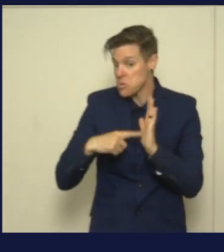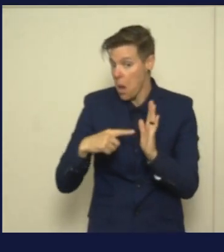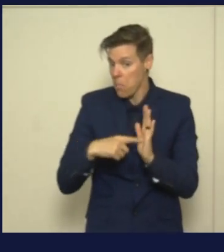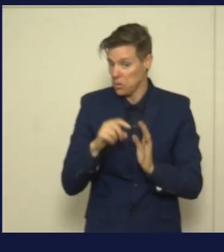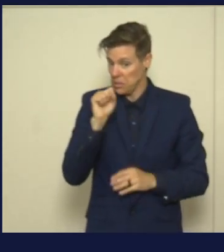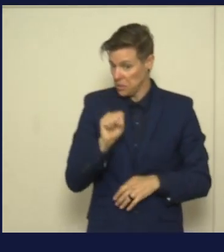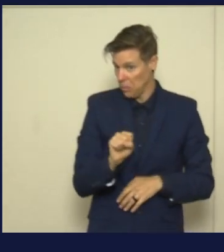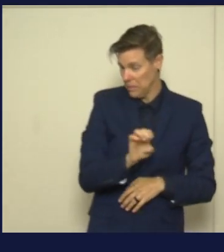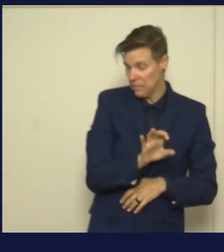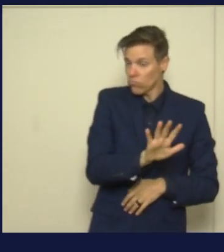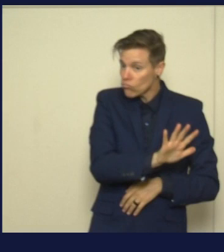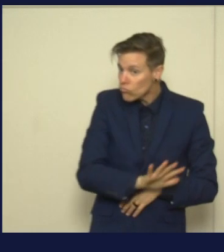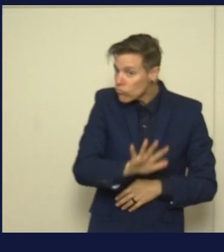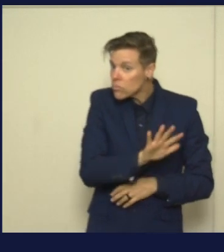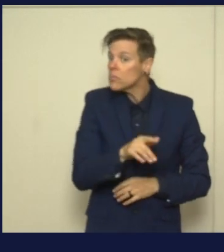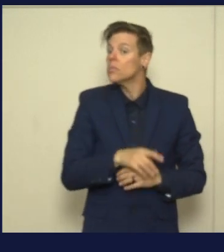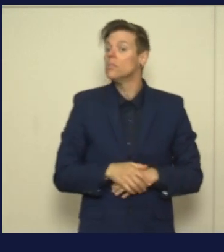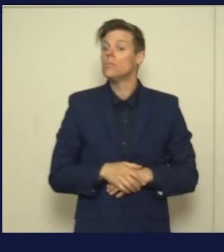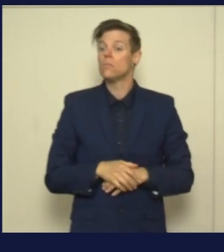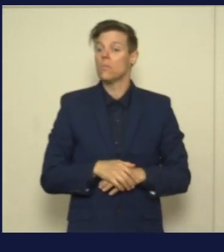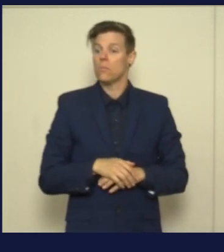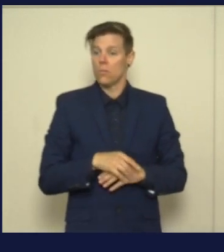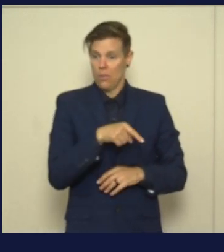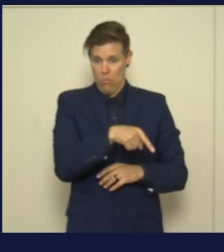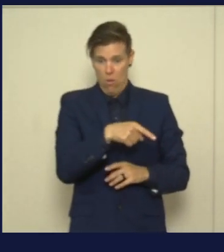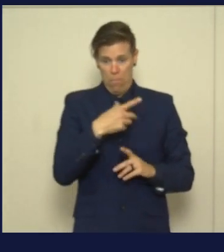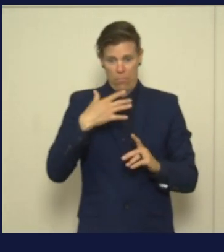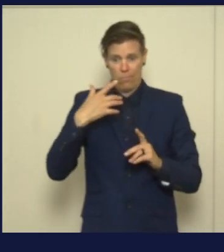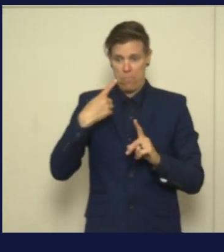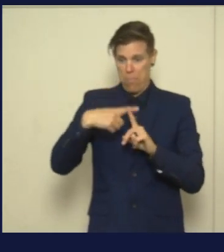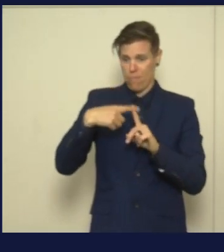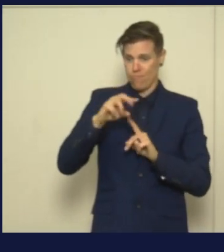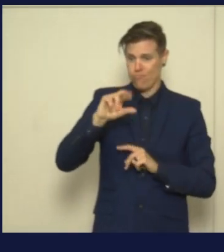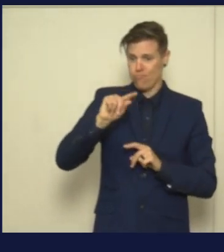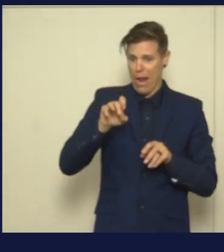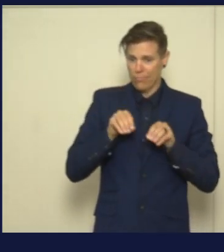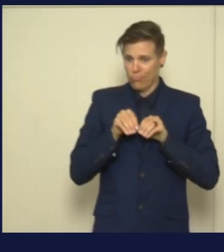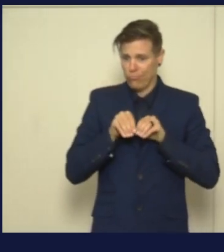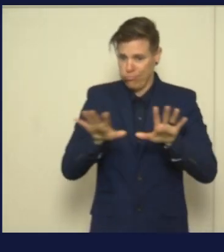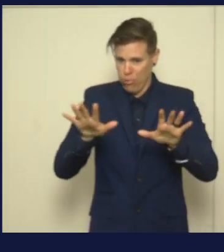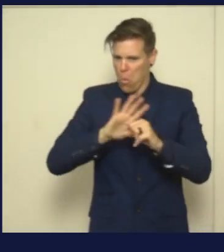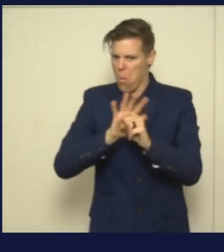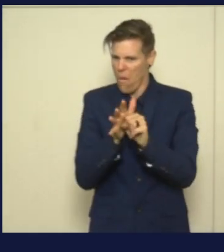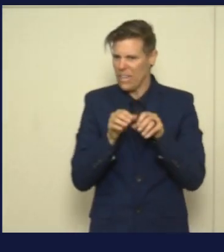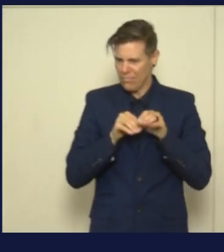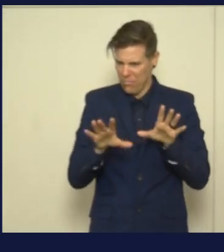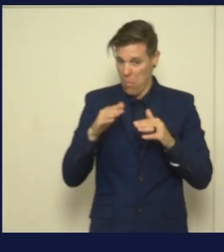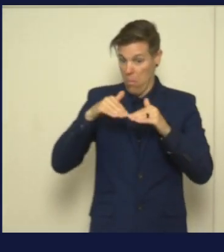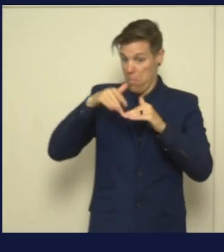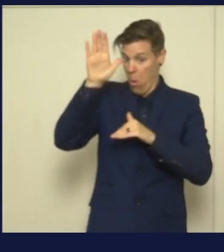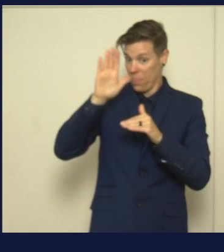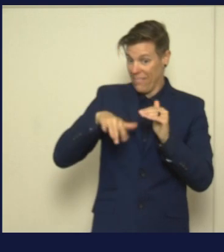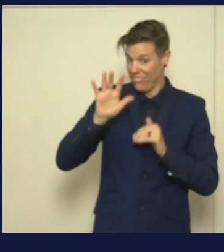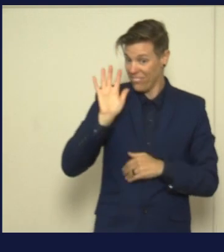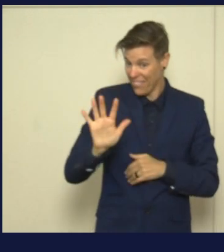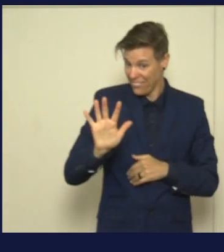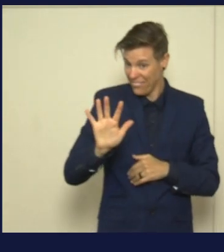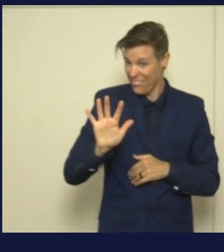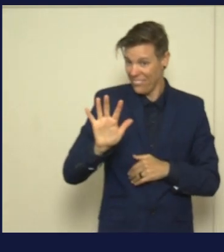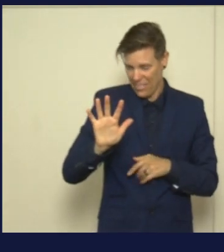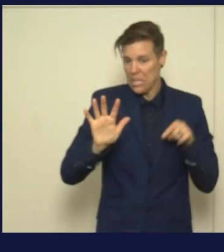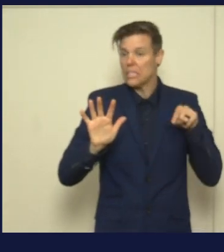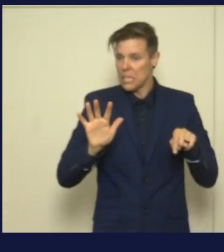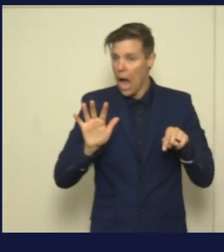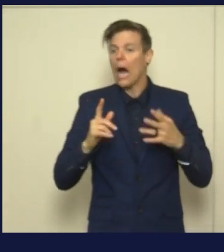on anyone, we're all in it together, New Mexico, we must reduce our positivity rates, then we're